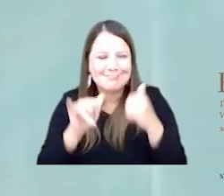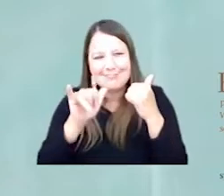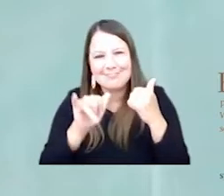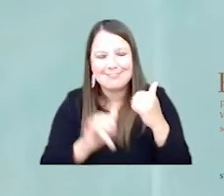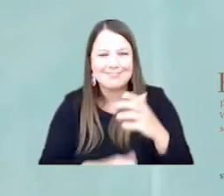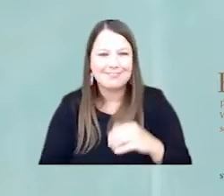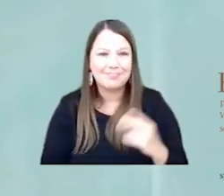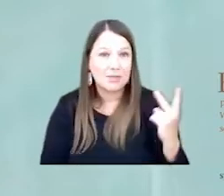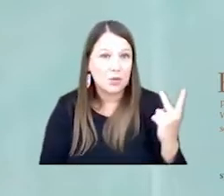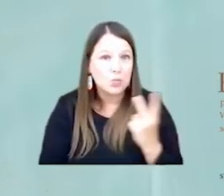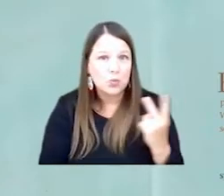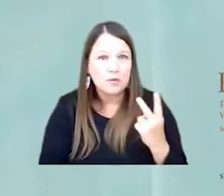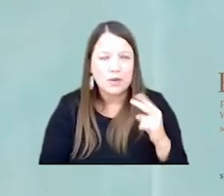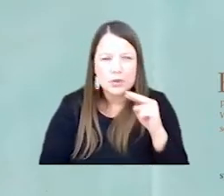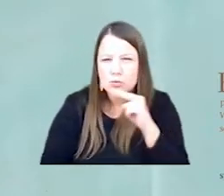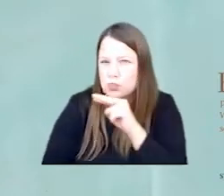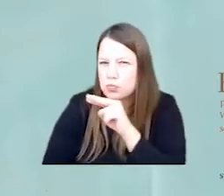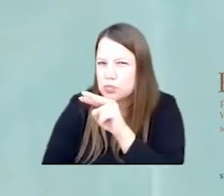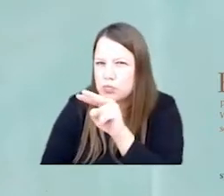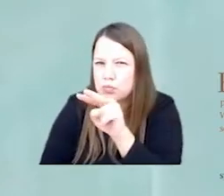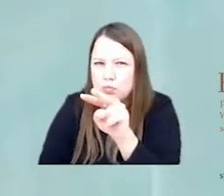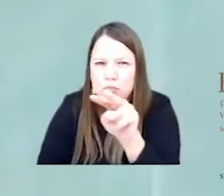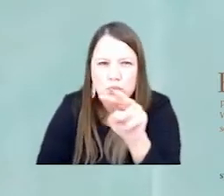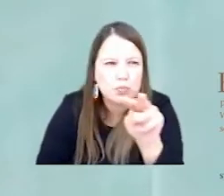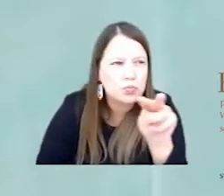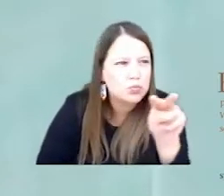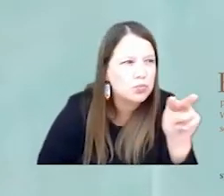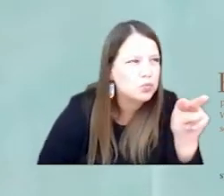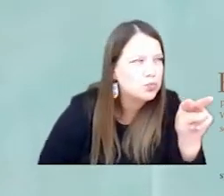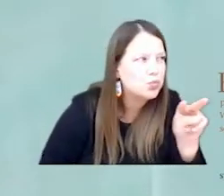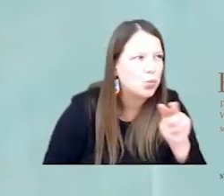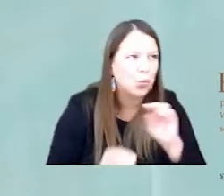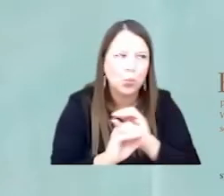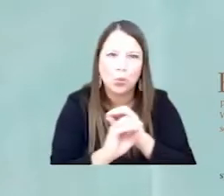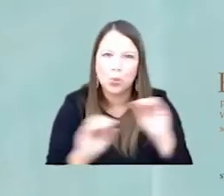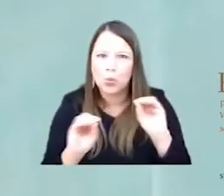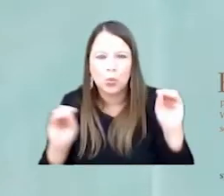But sometimes in the summer, when we were alone